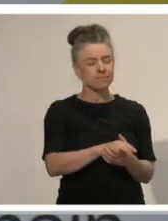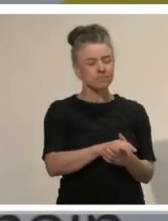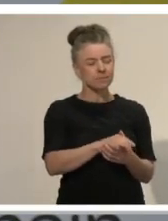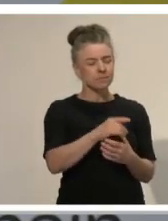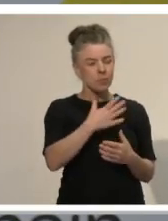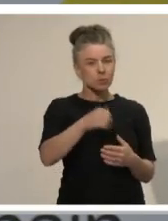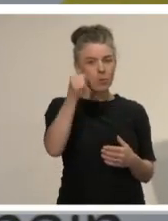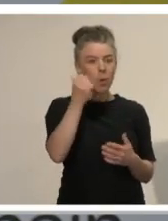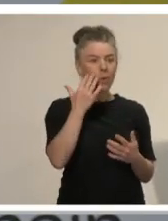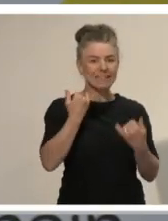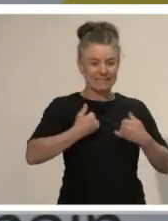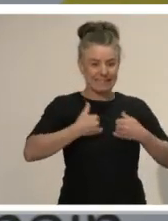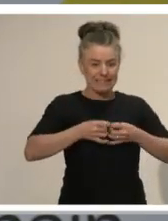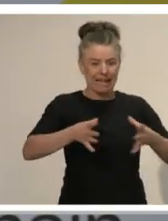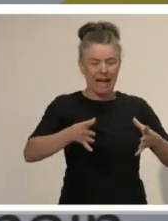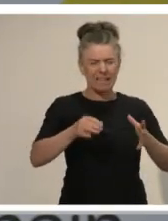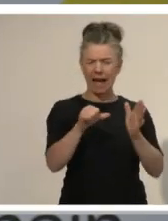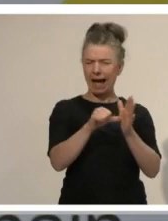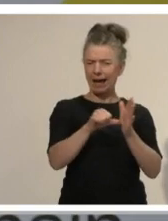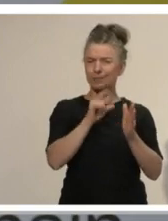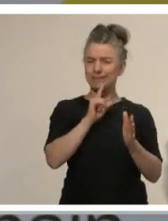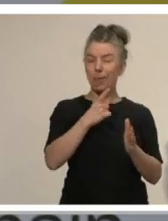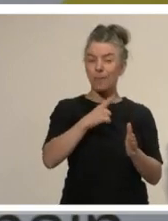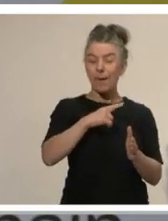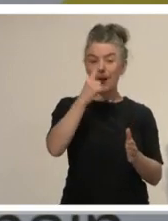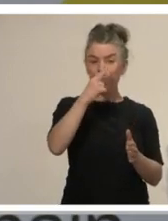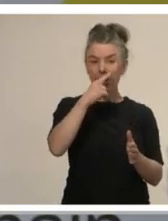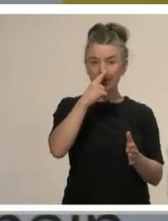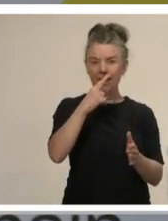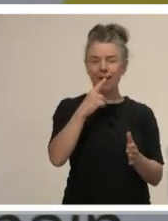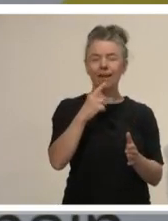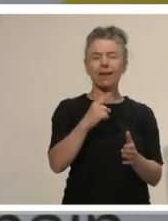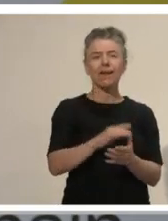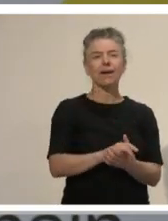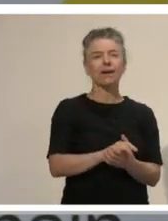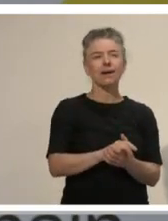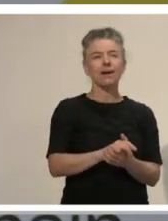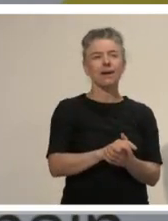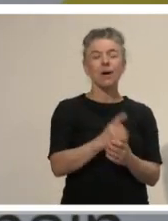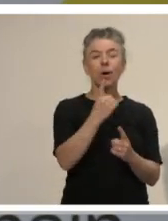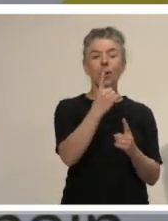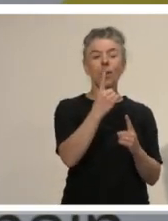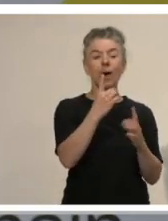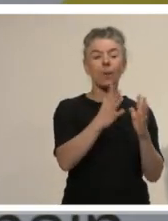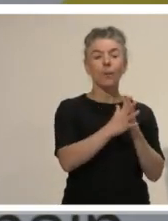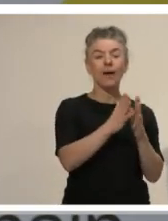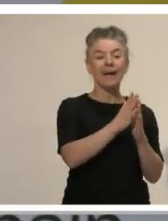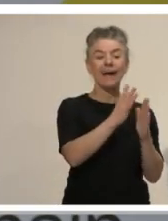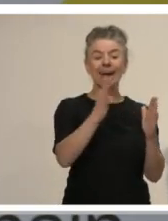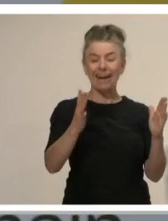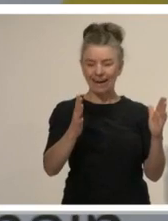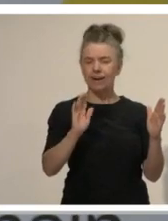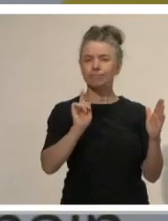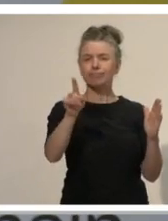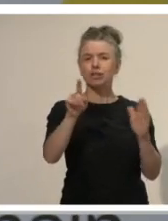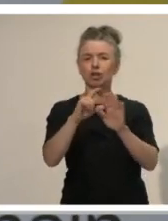symptoms was, and this can be quite tricky because often people will present several days or even a week down the track and they can't remember their exact